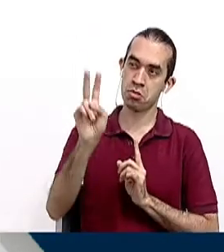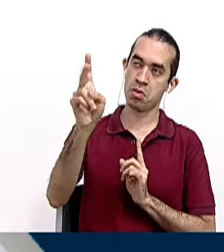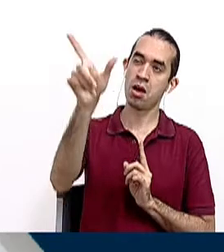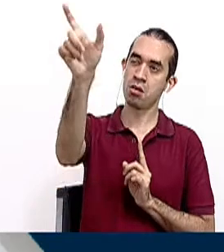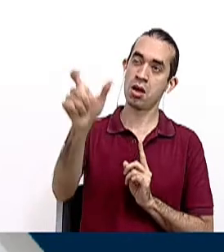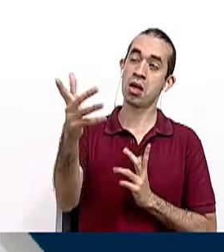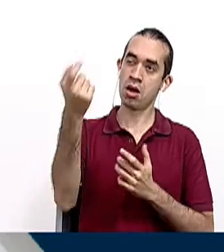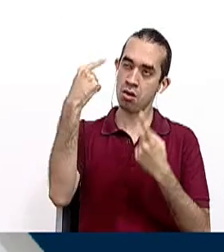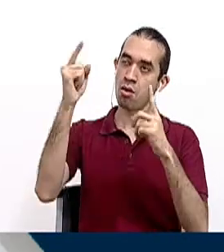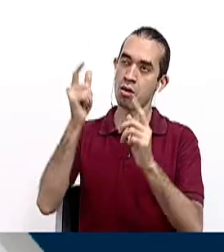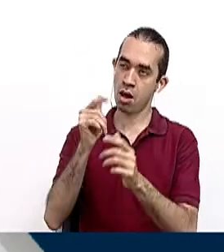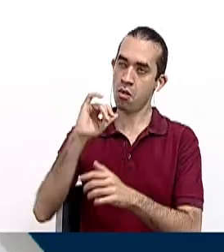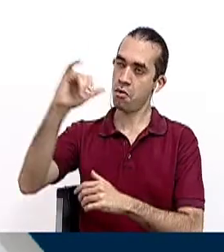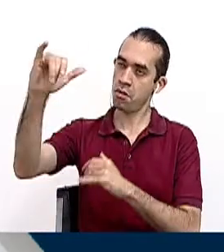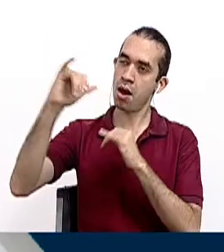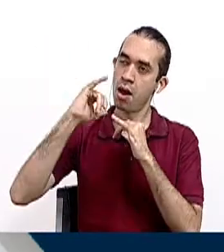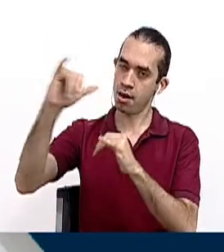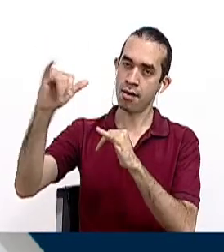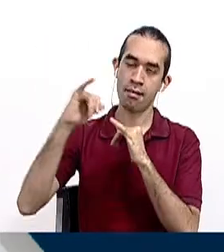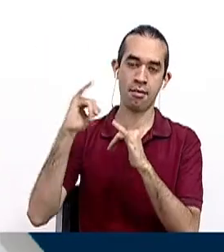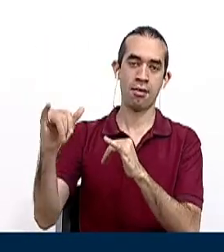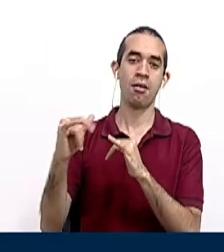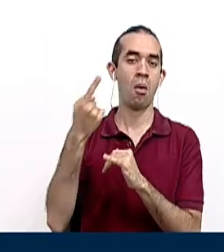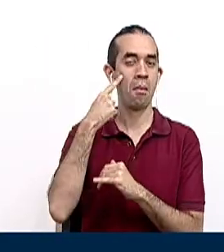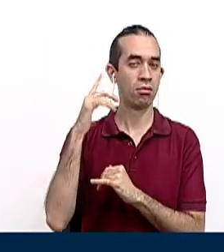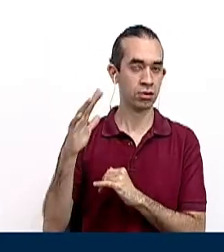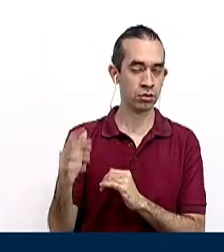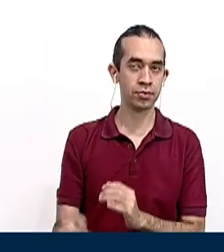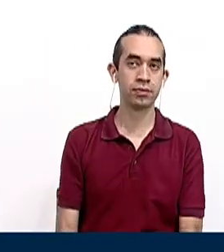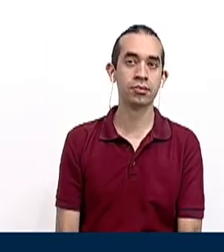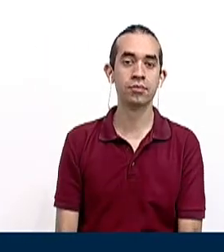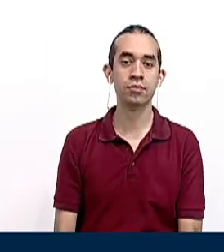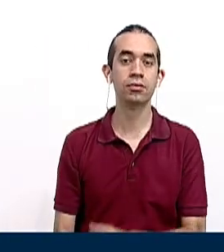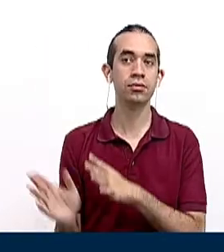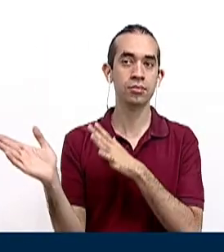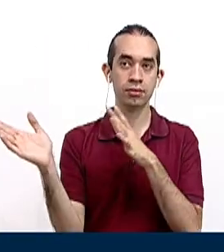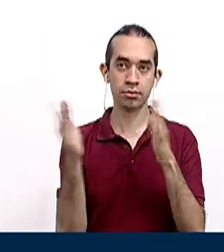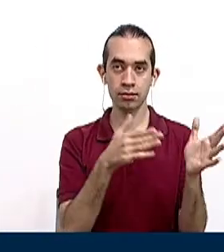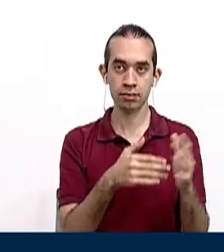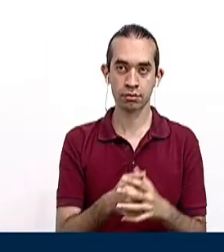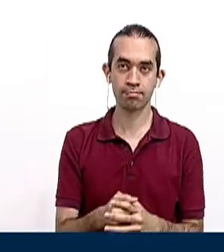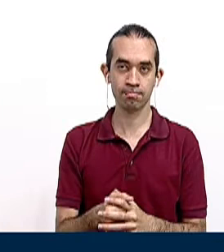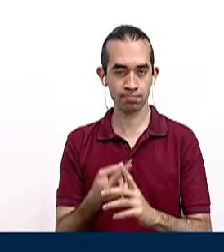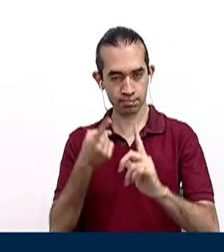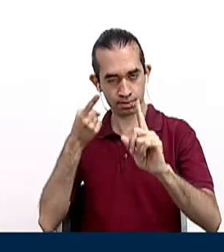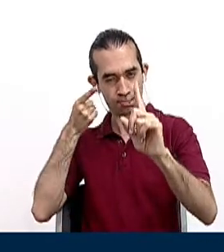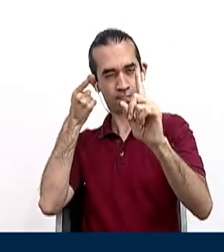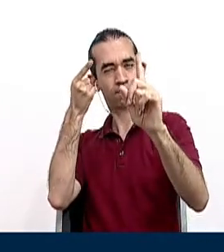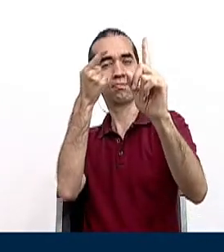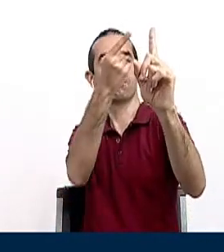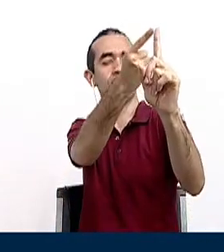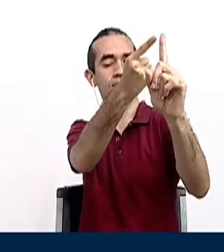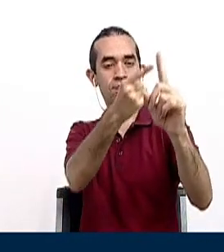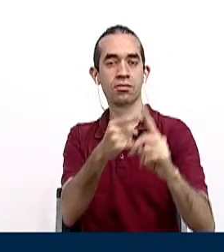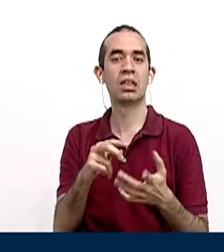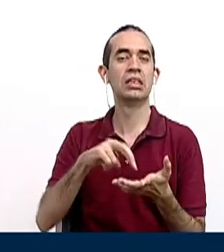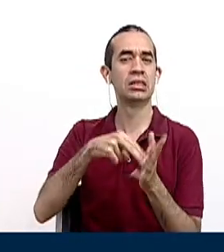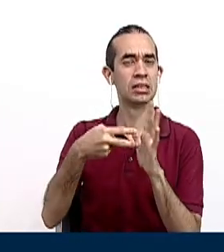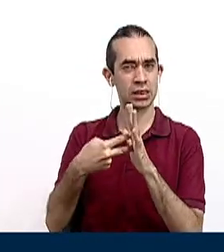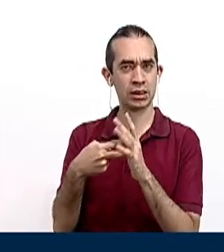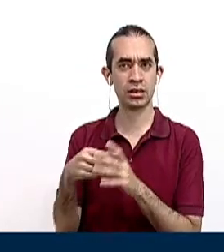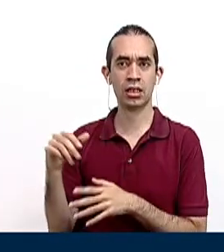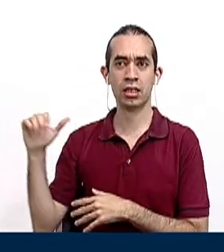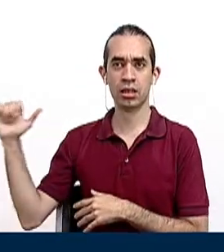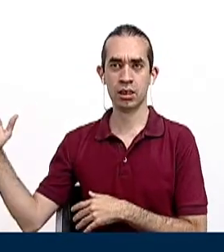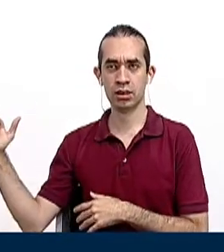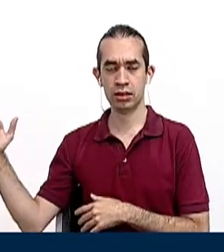to become, or you want to become somebody similar. And then we have lofty goal. Lofty goal. We have A, and